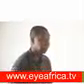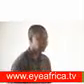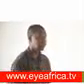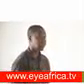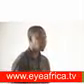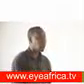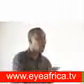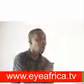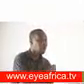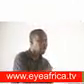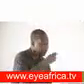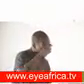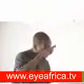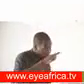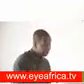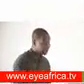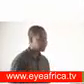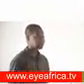or brothers,